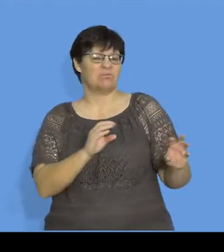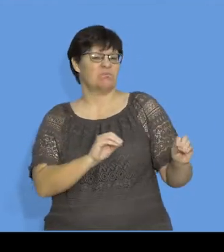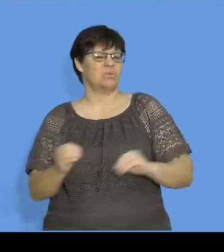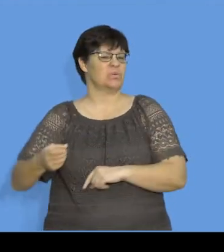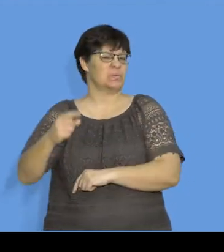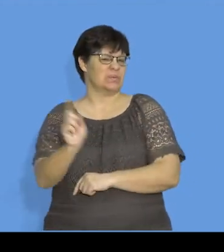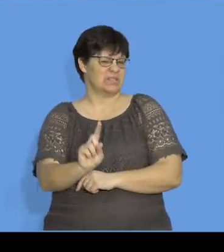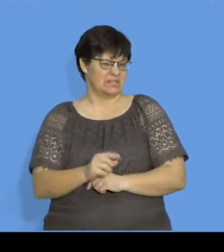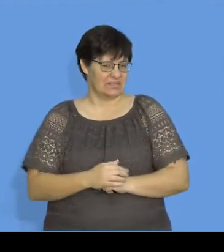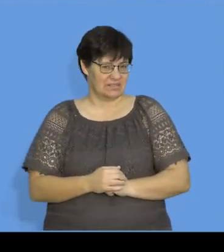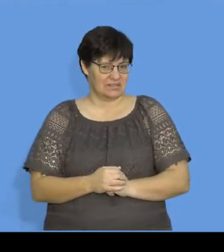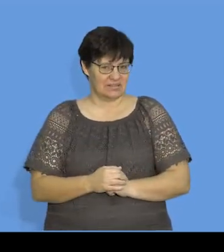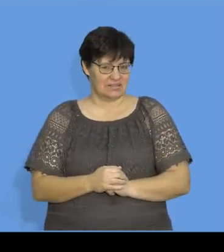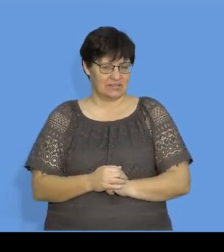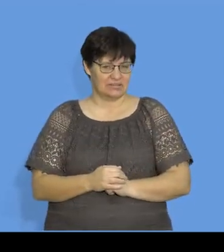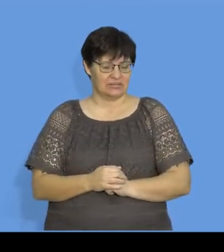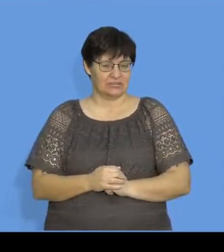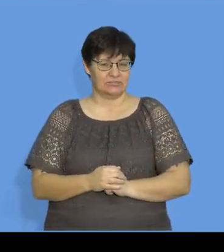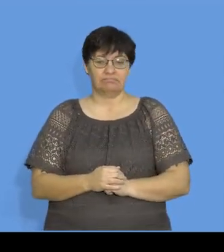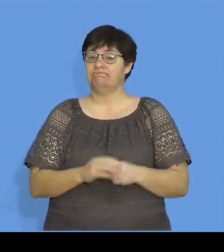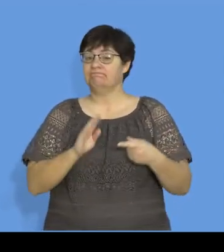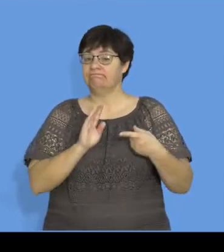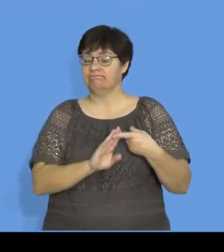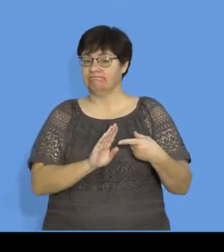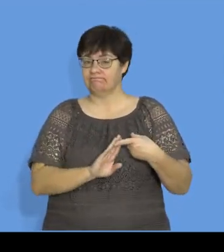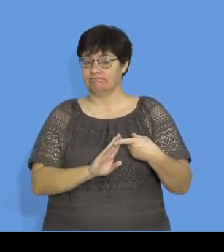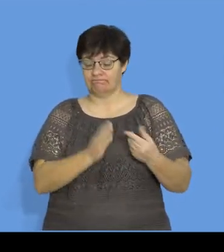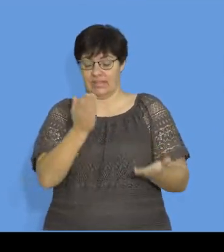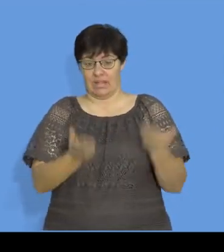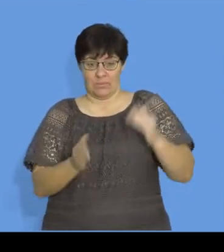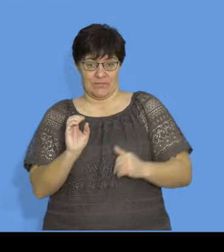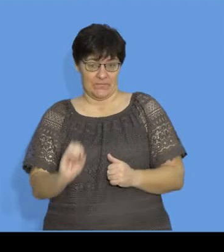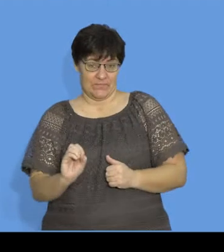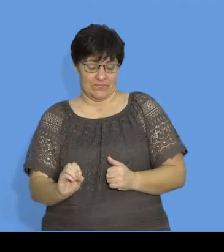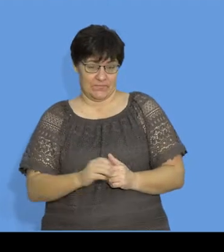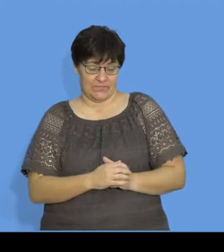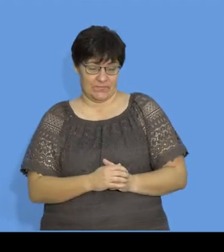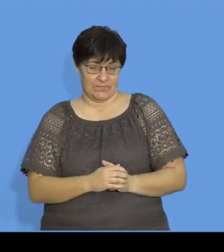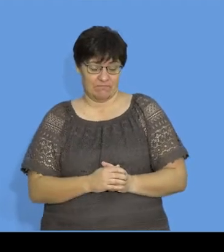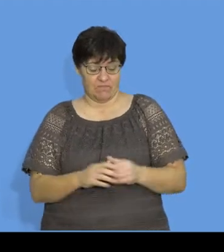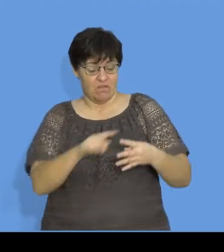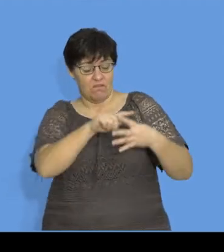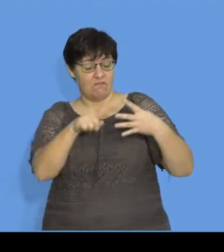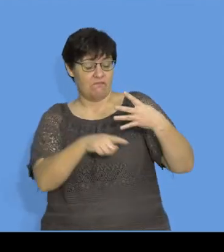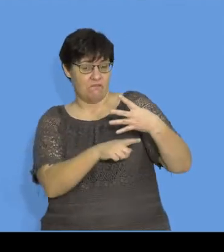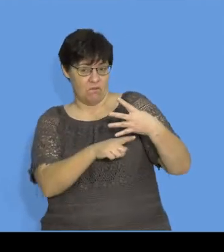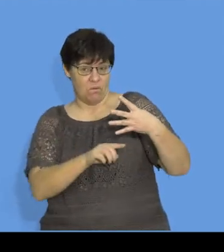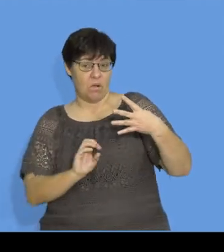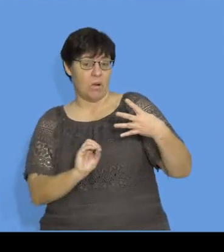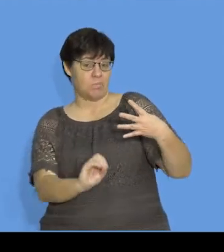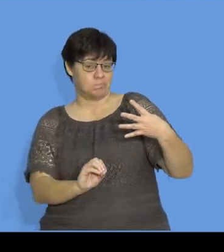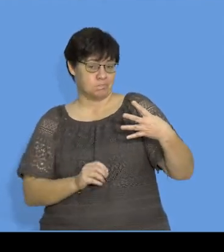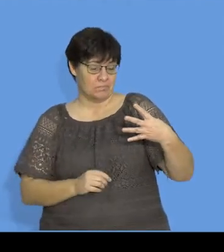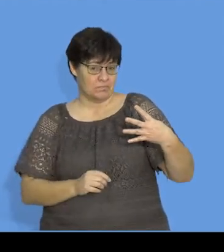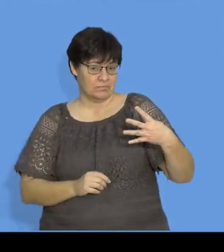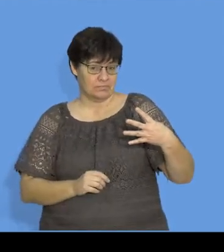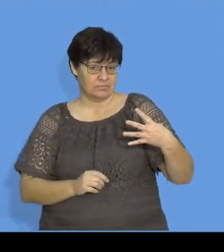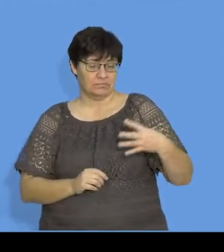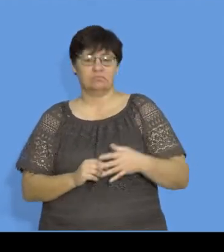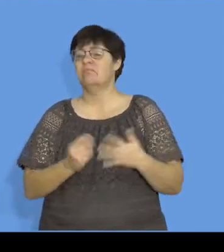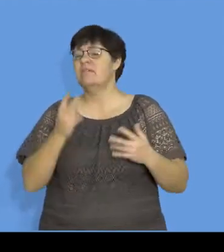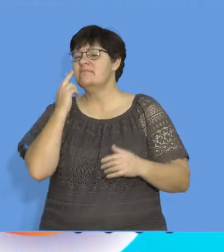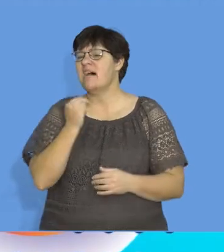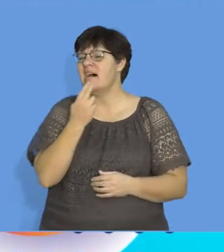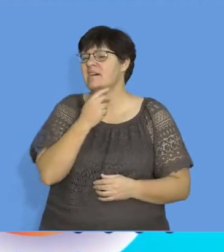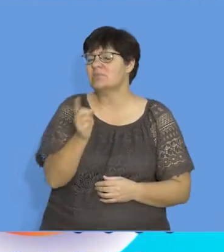has for us. First of all, we have the equations. Now, there are 4 equations for this. The nice thing for this is